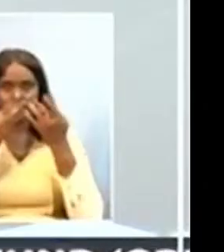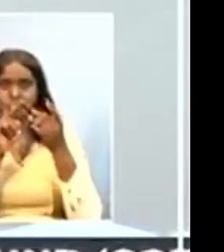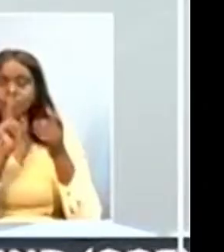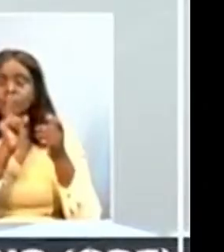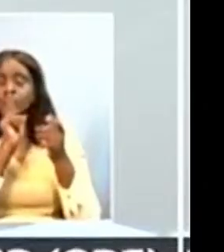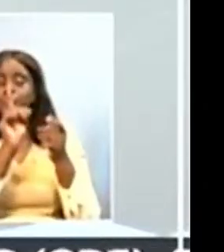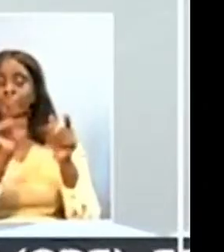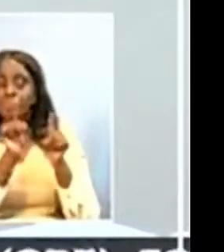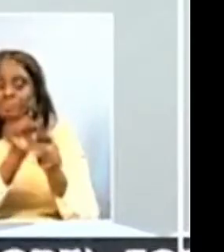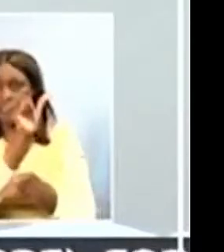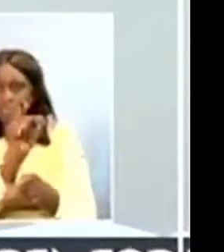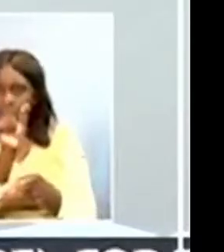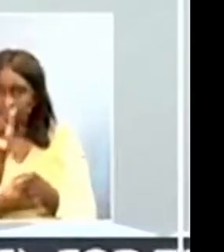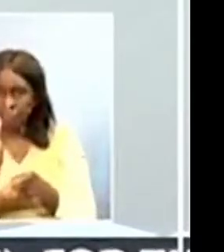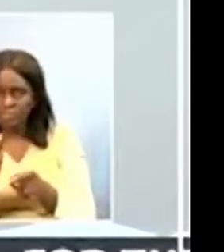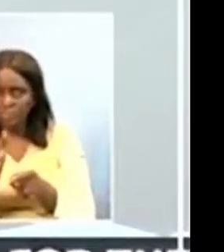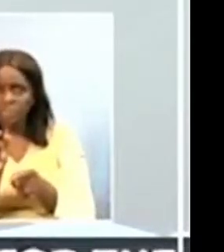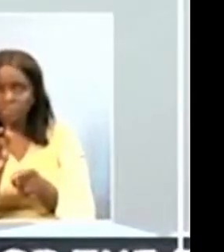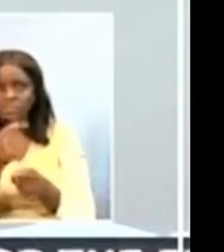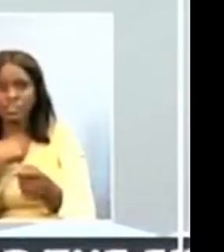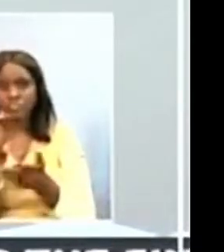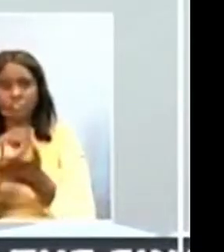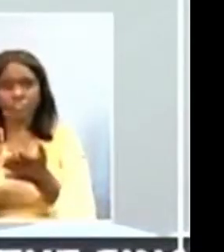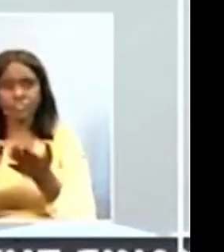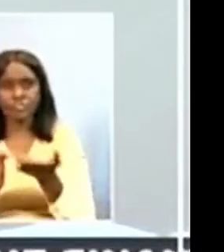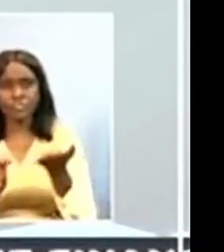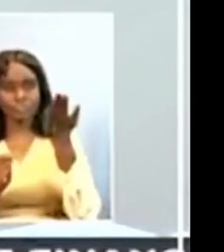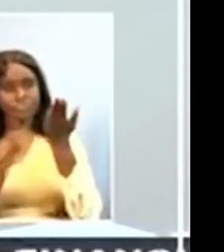truth individually. I write here.